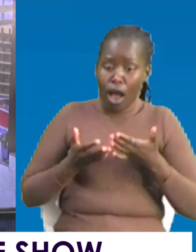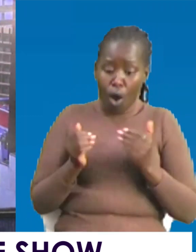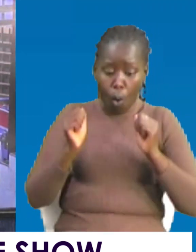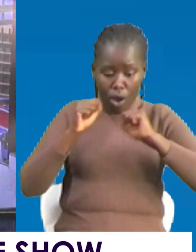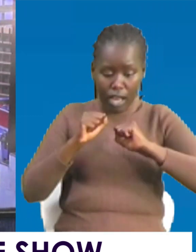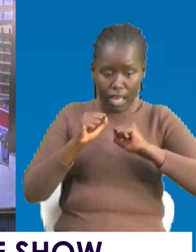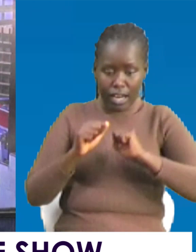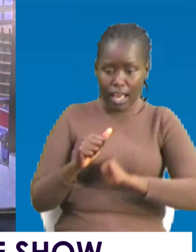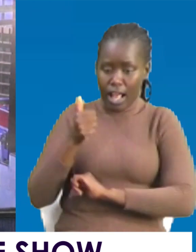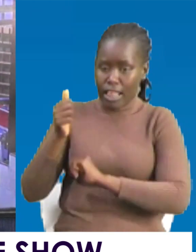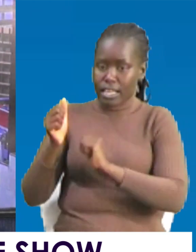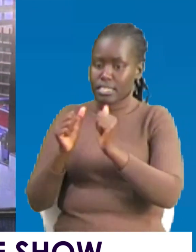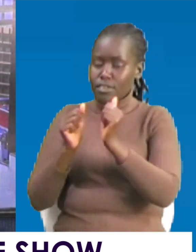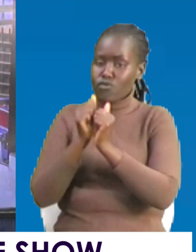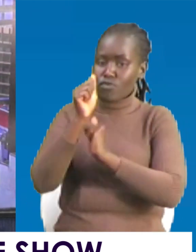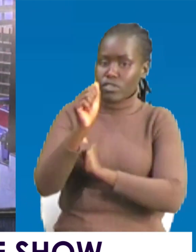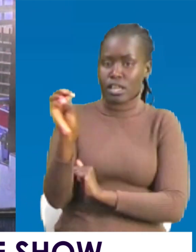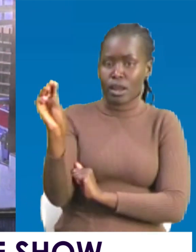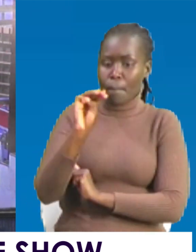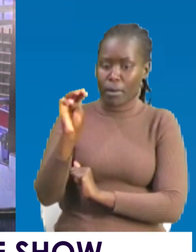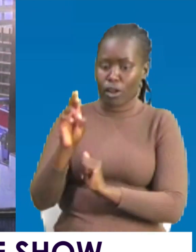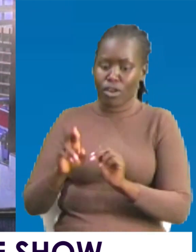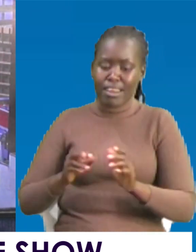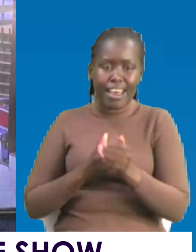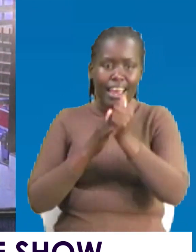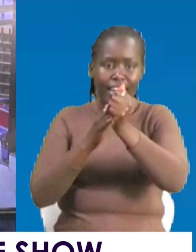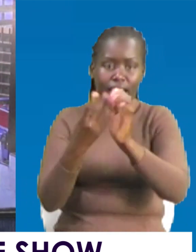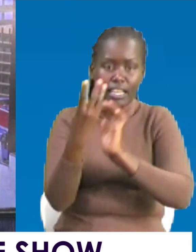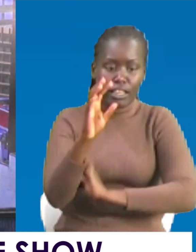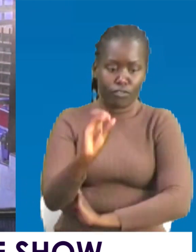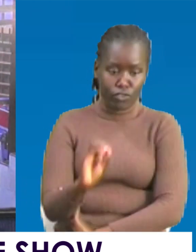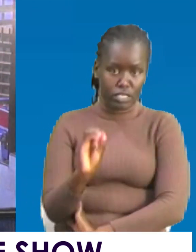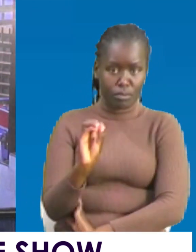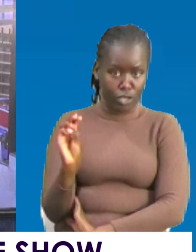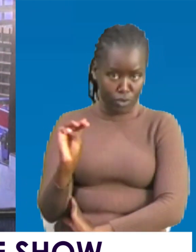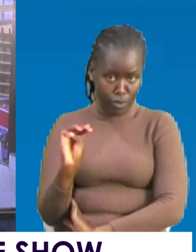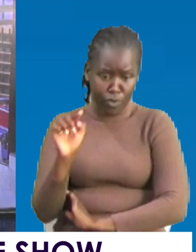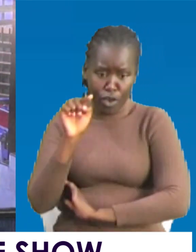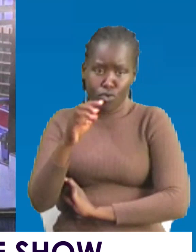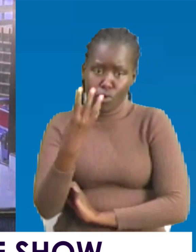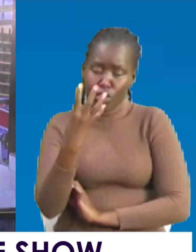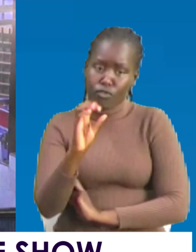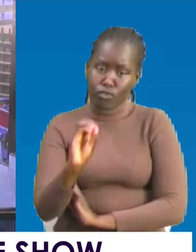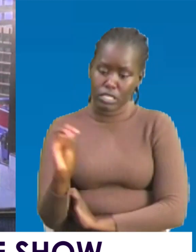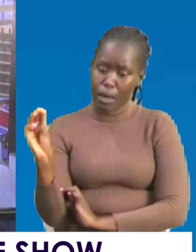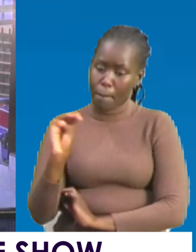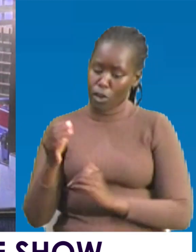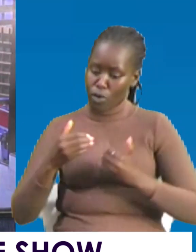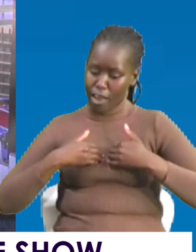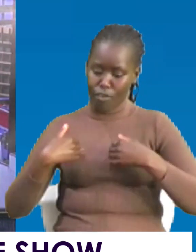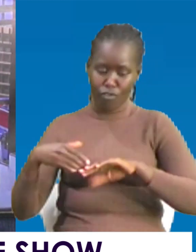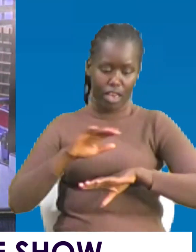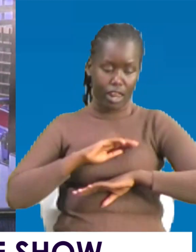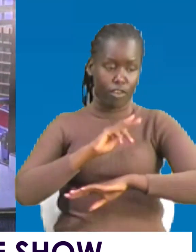the 15 million be ruling the 40? Come on. You, the 40 million, have enough power. You have